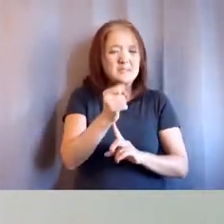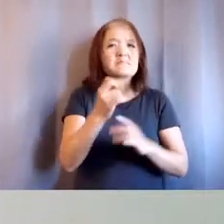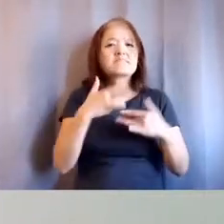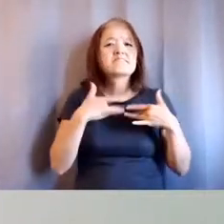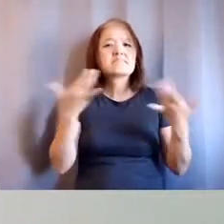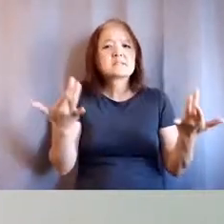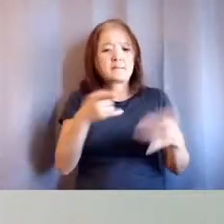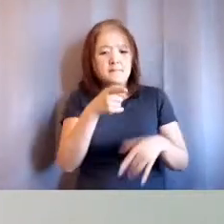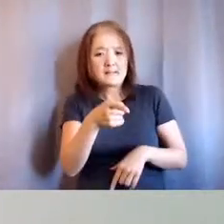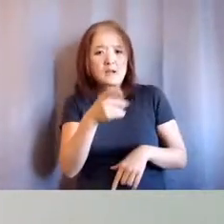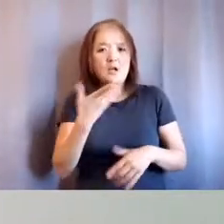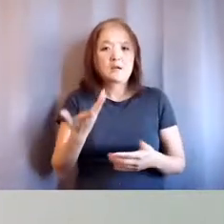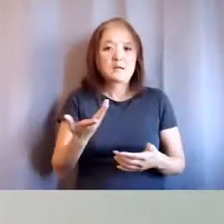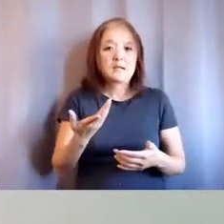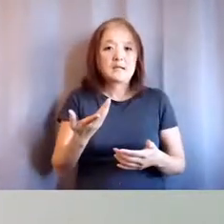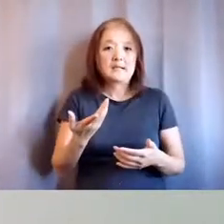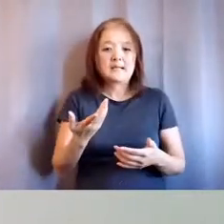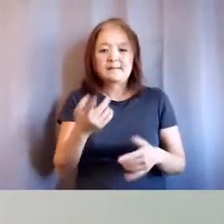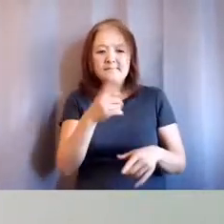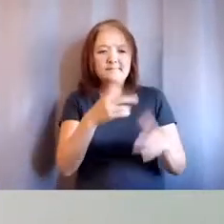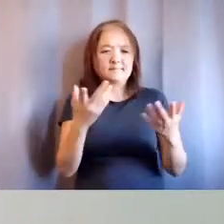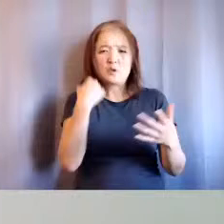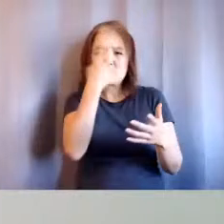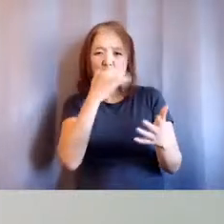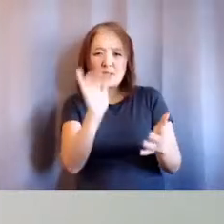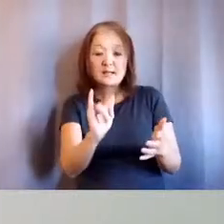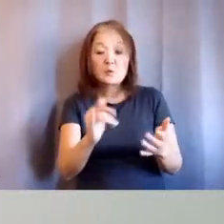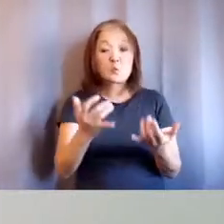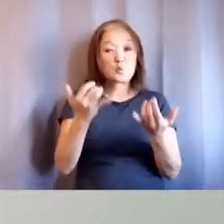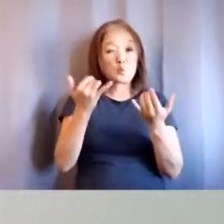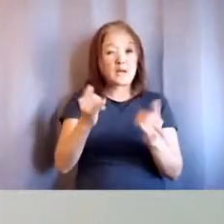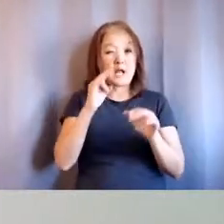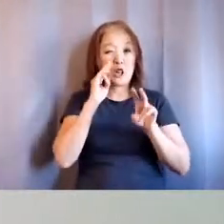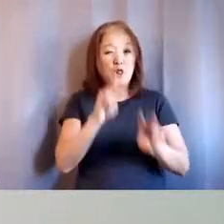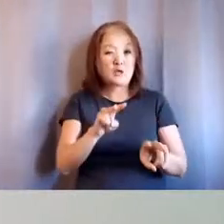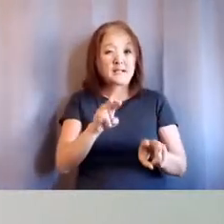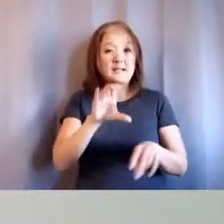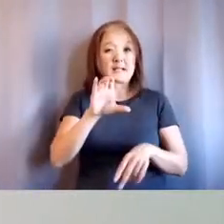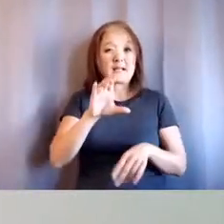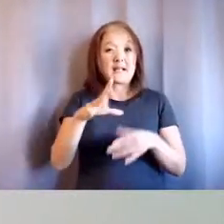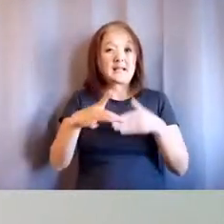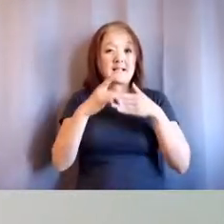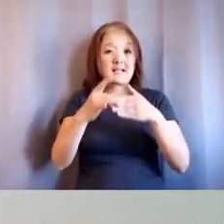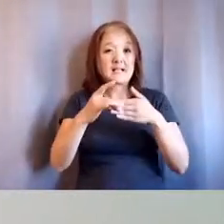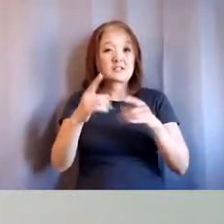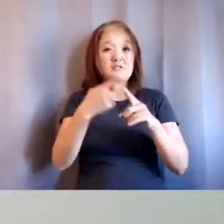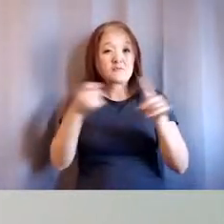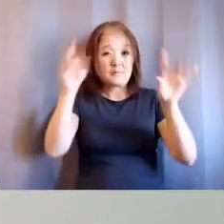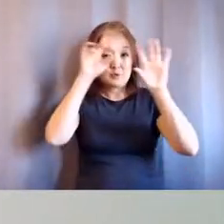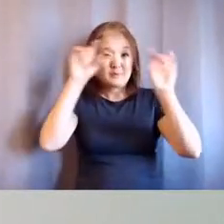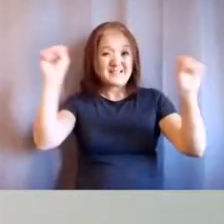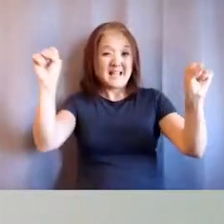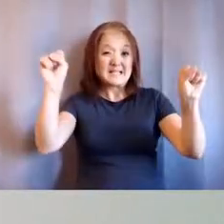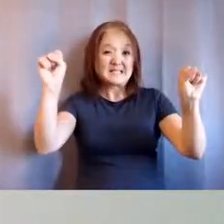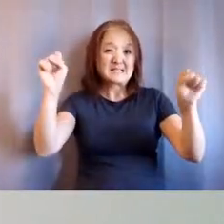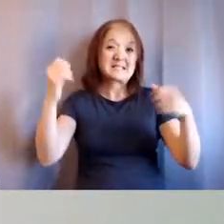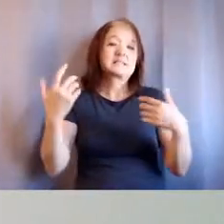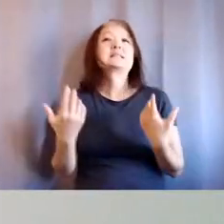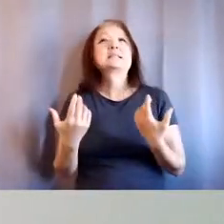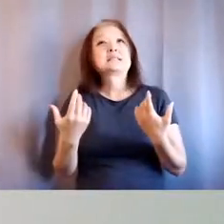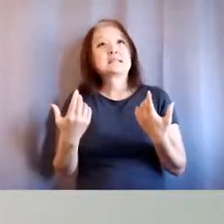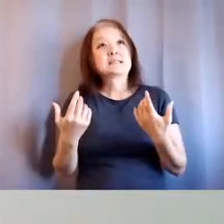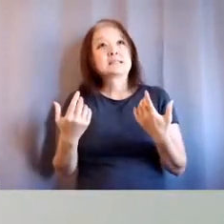on and what is that dynamic. Right now, looking at the guidance that has been put out by the superintendent, they